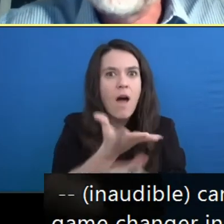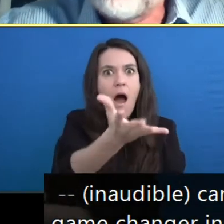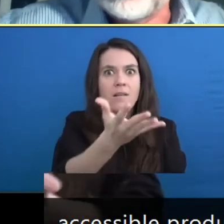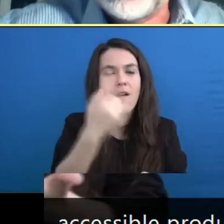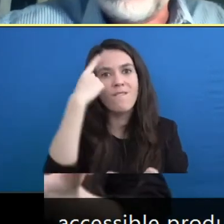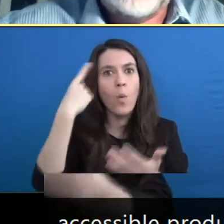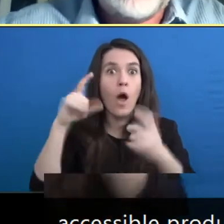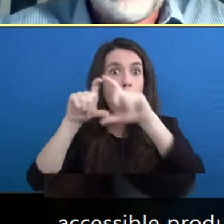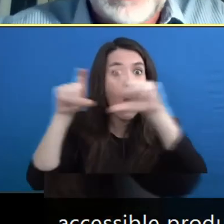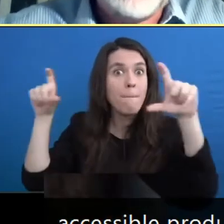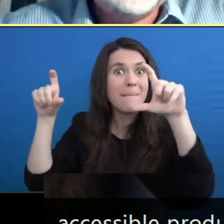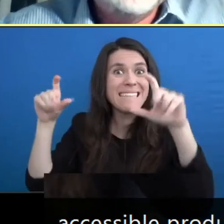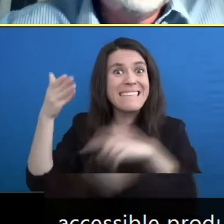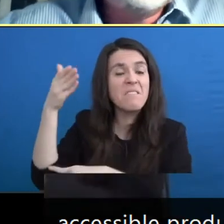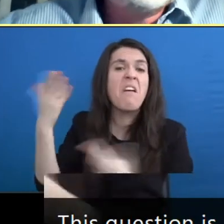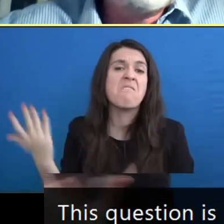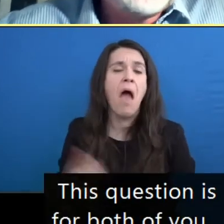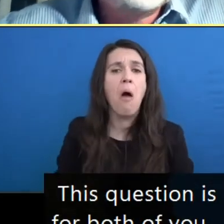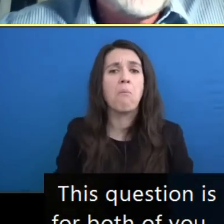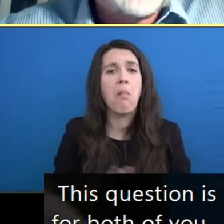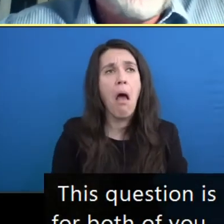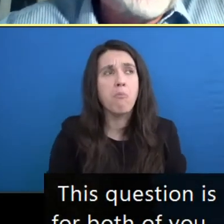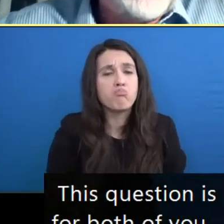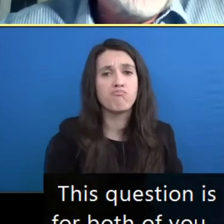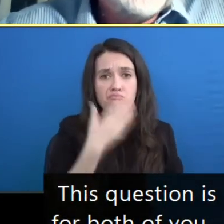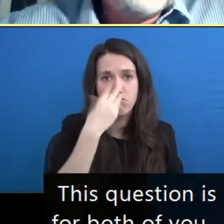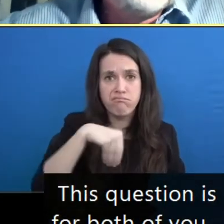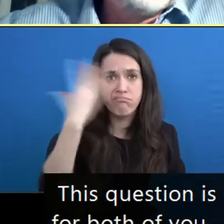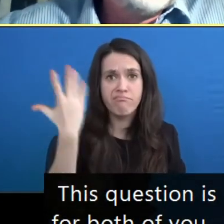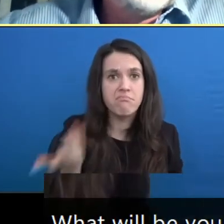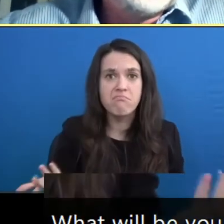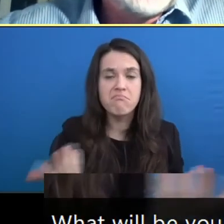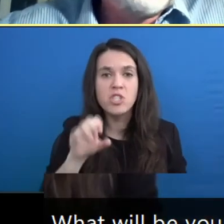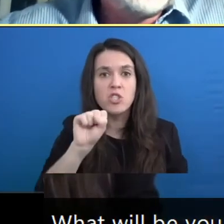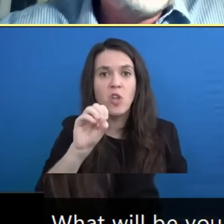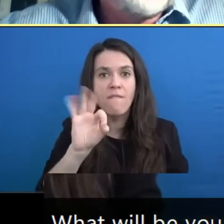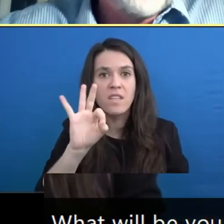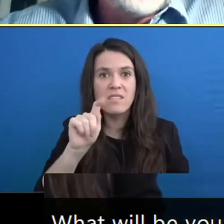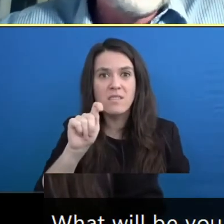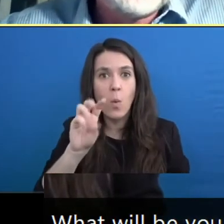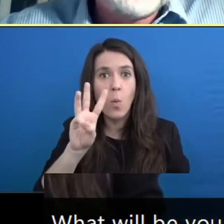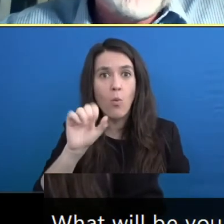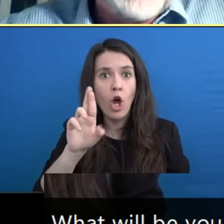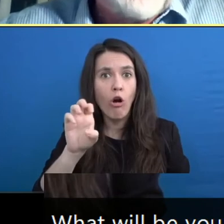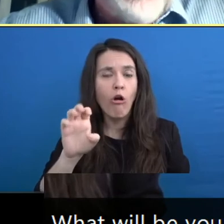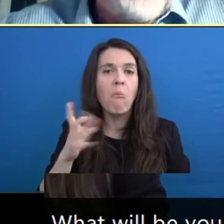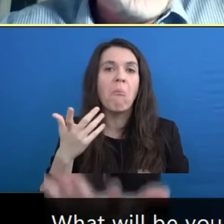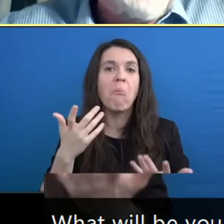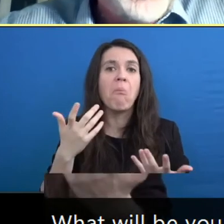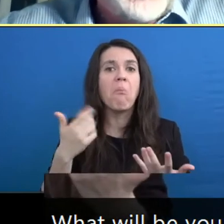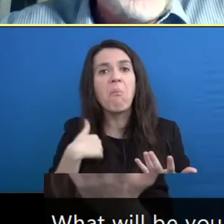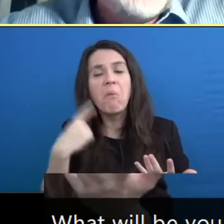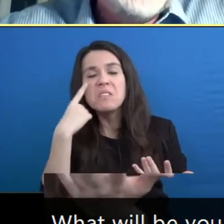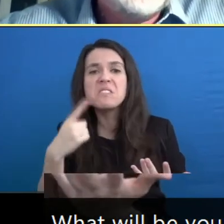a company that is currently now considering buying such a software? Would you tell them to sort of wait? Would you, how could